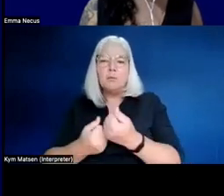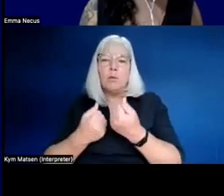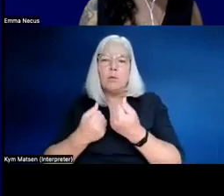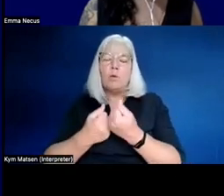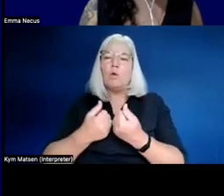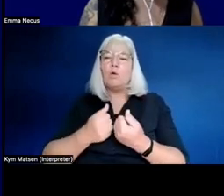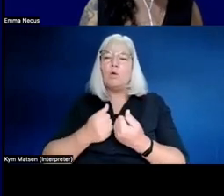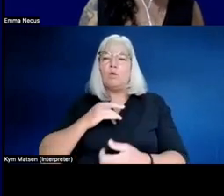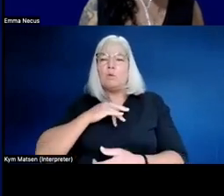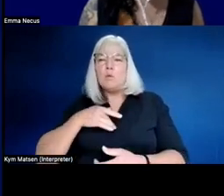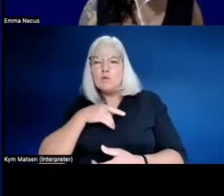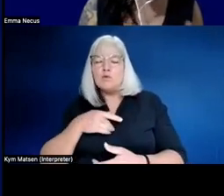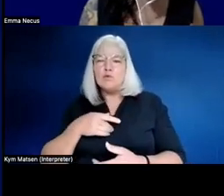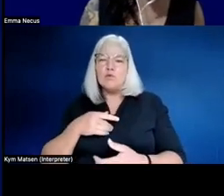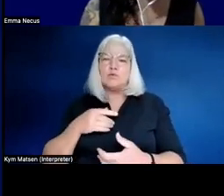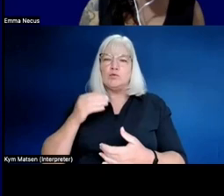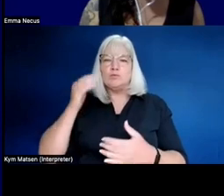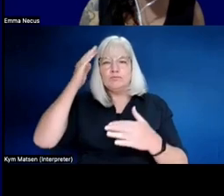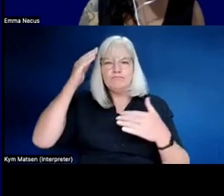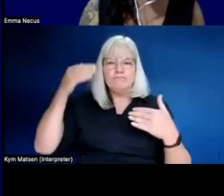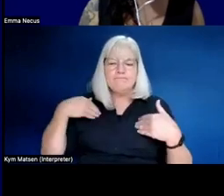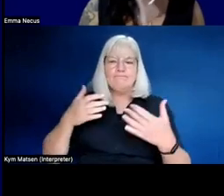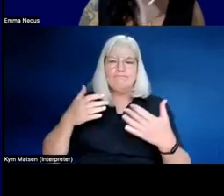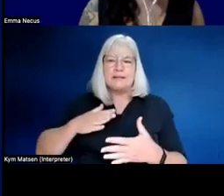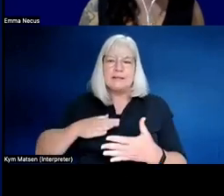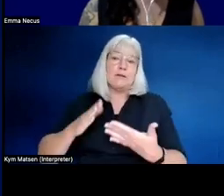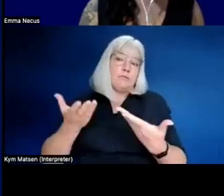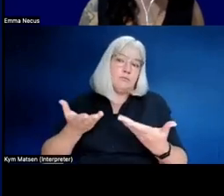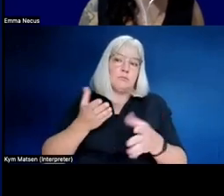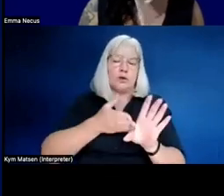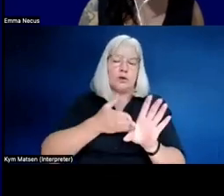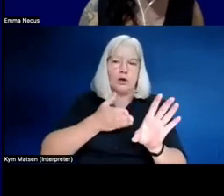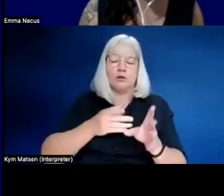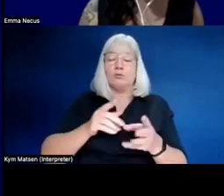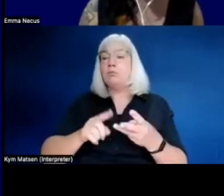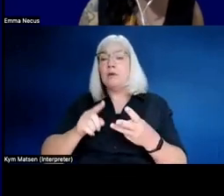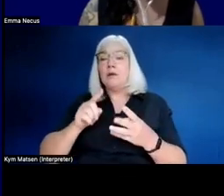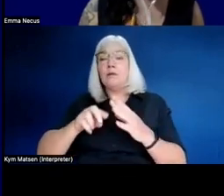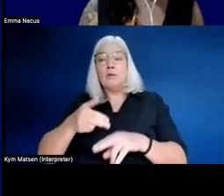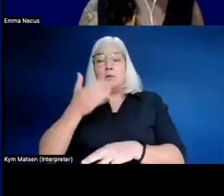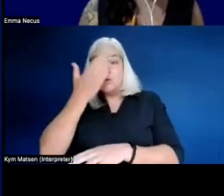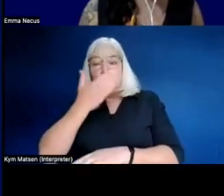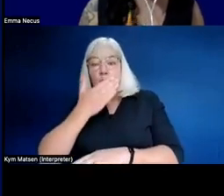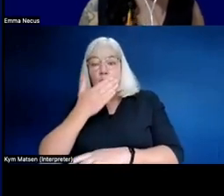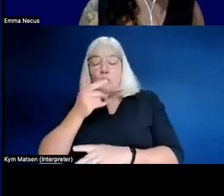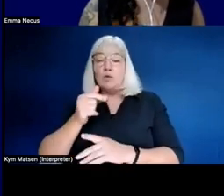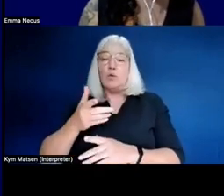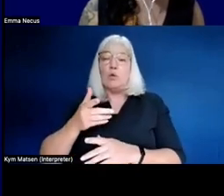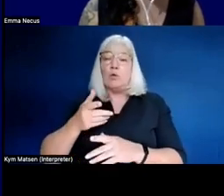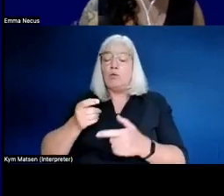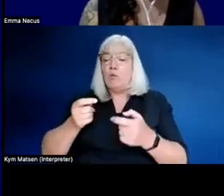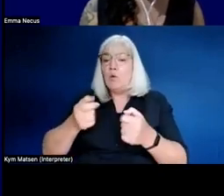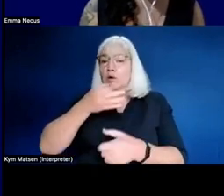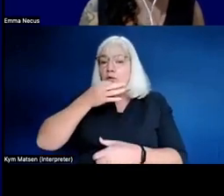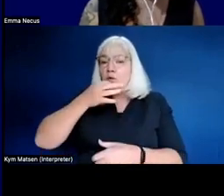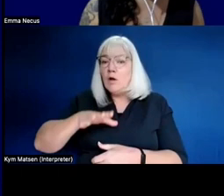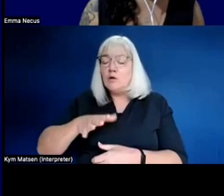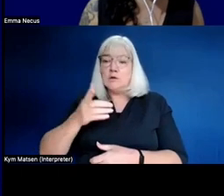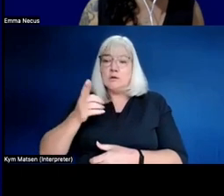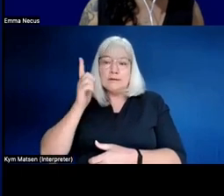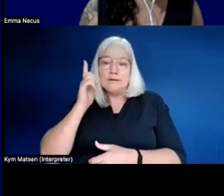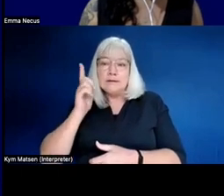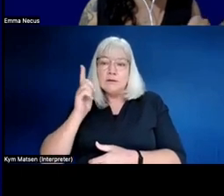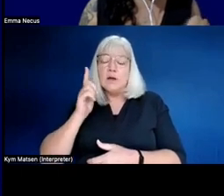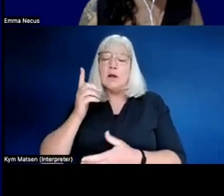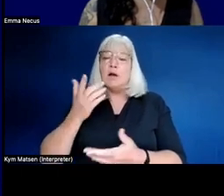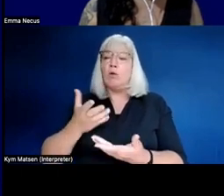a psychologist, teachers if they go to school, or early childhood teachers, or teachers of the deaf, for